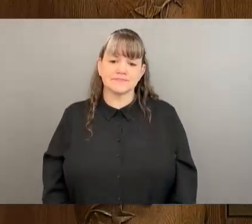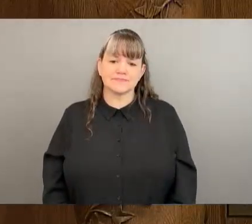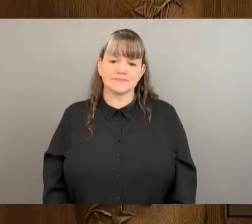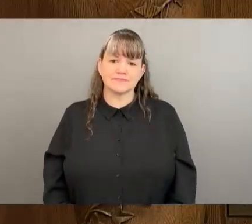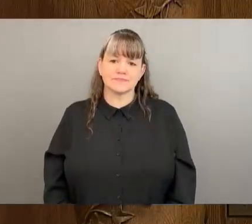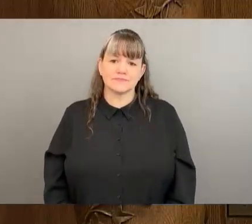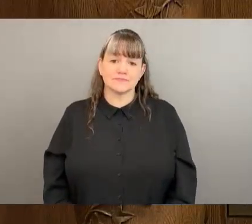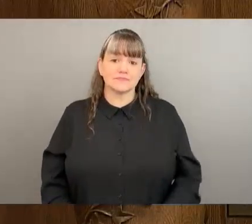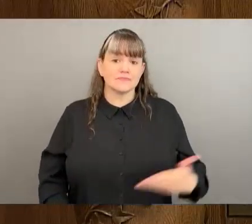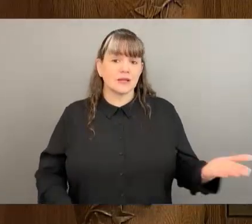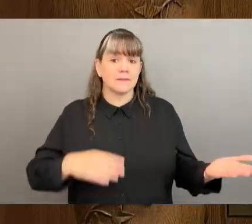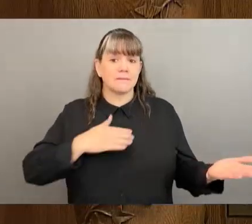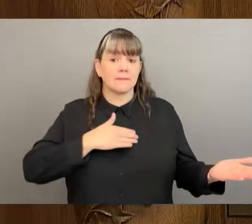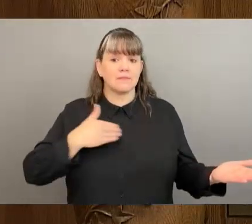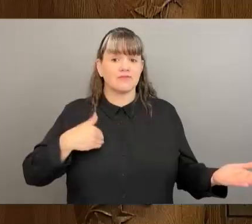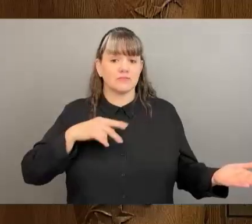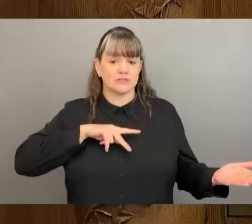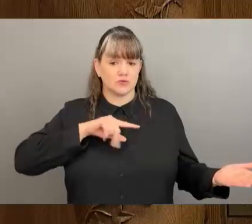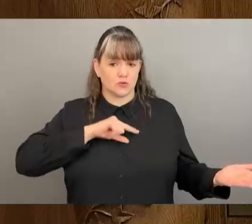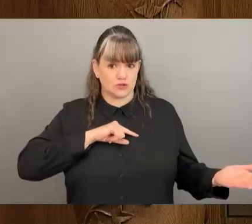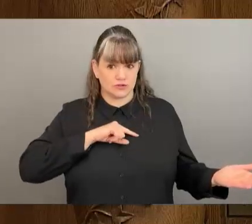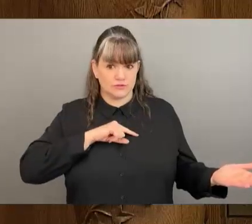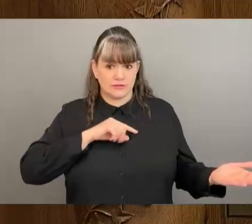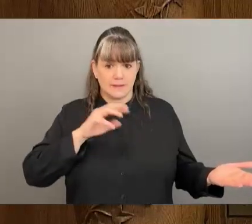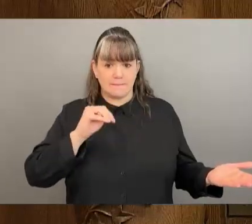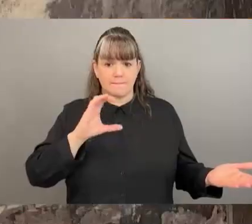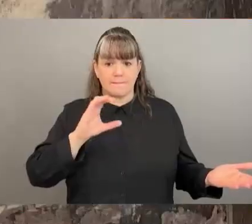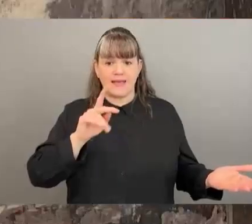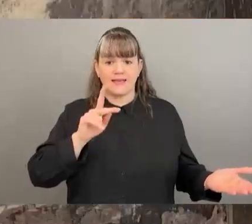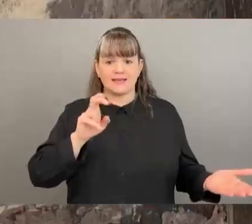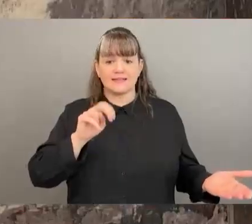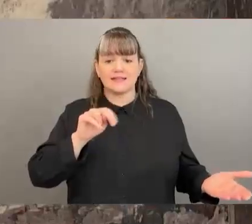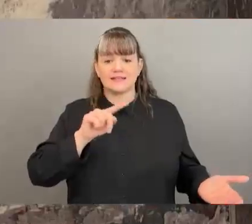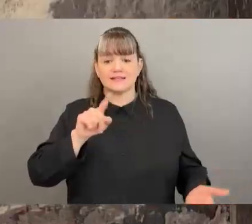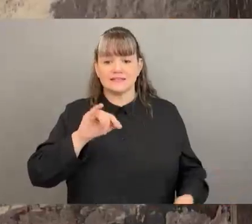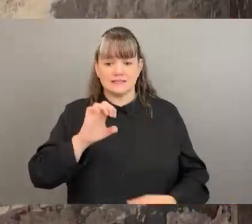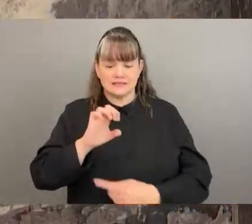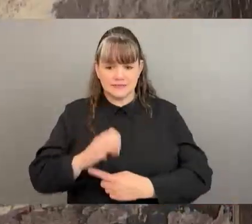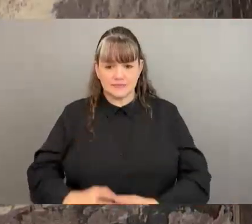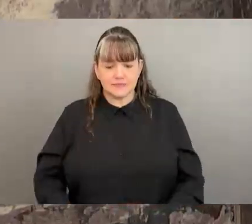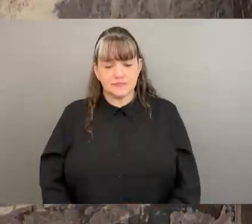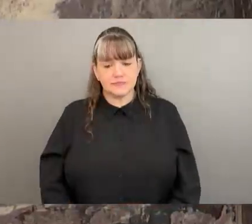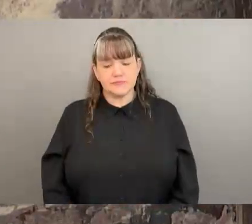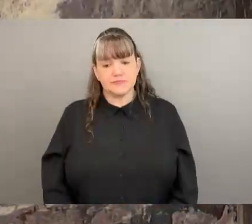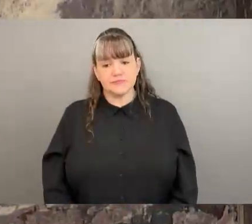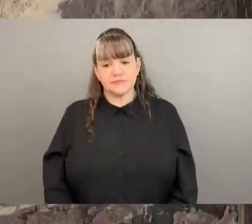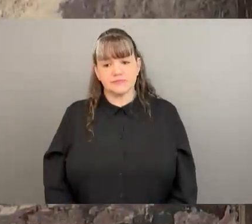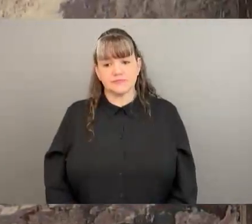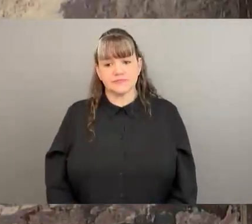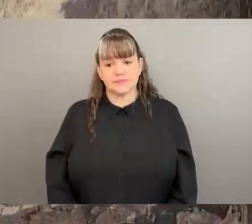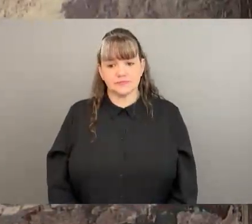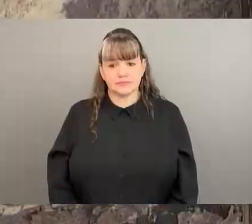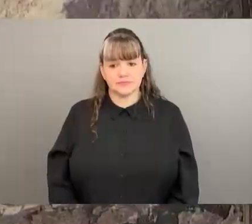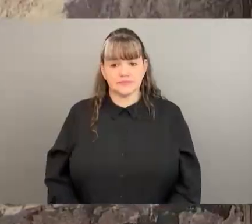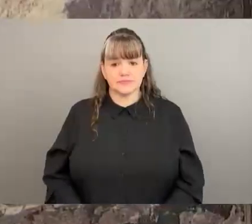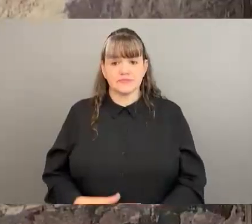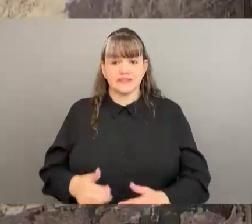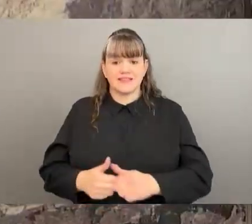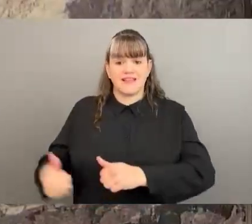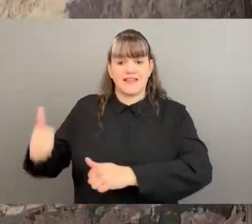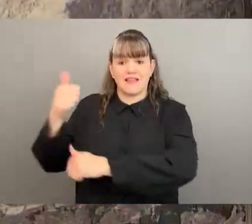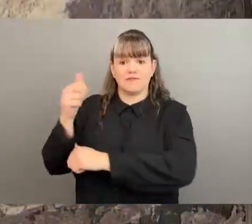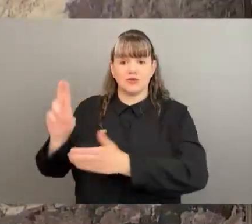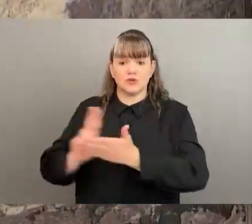Mr. Speaker, the head of the University Hospital of Northern British Columbia's psychiatric ward, backed by 23